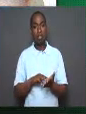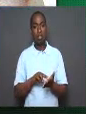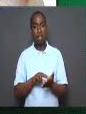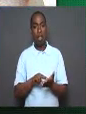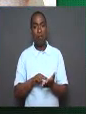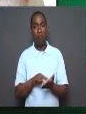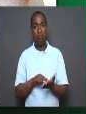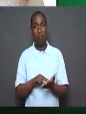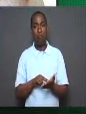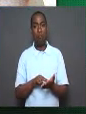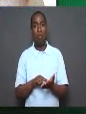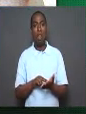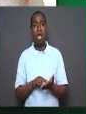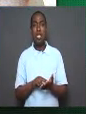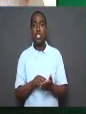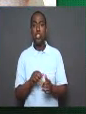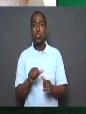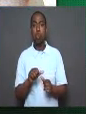and potatoes.